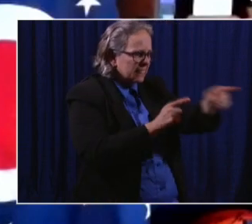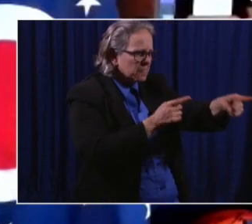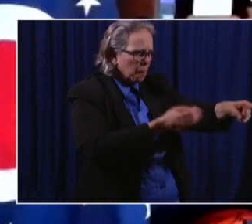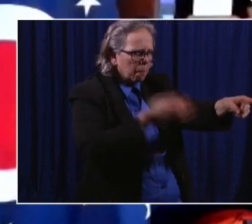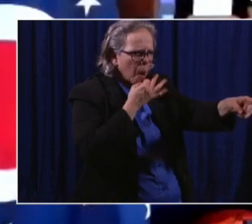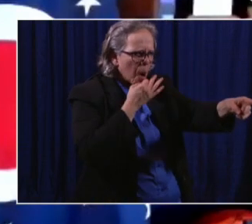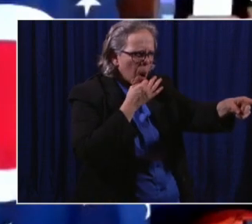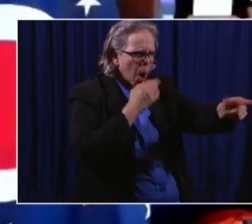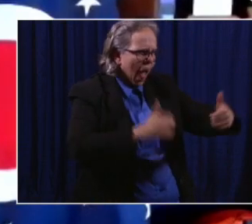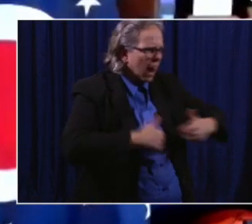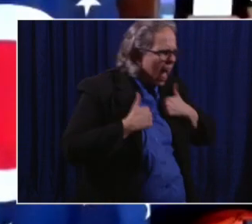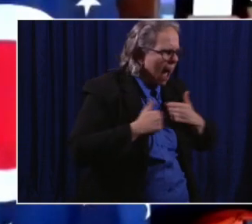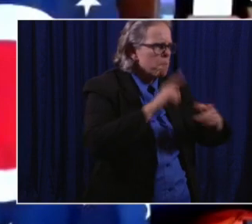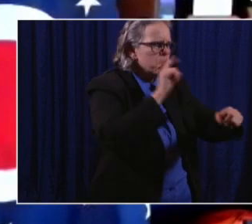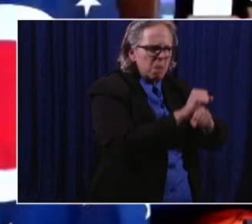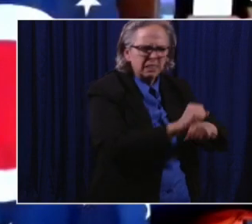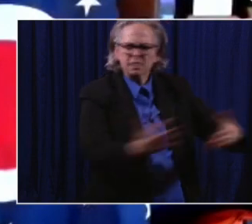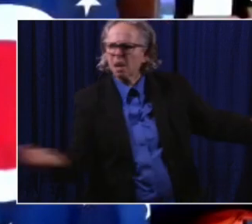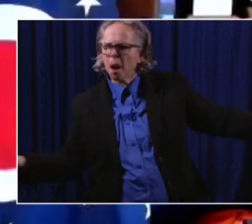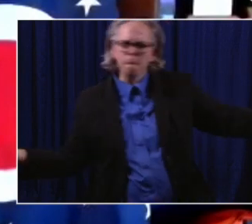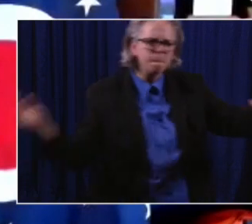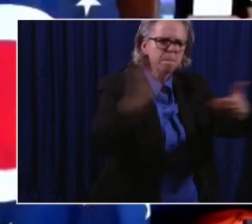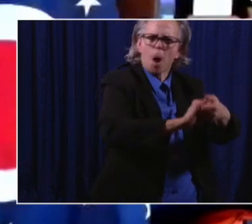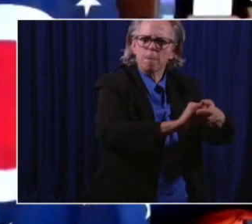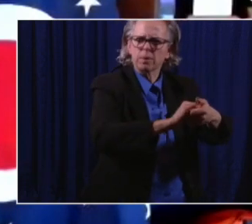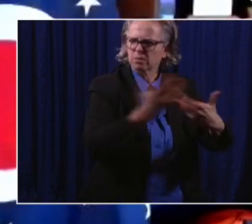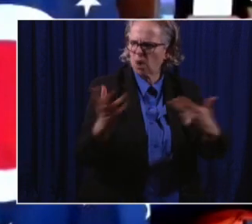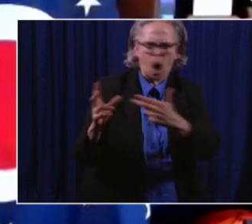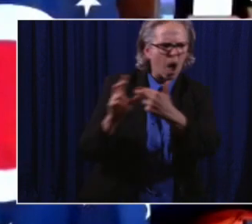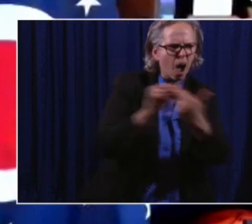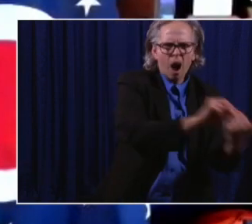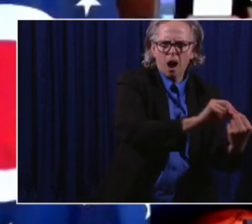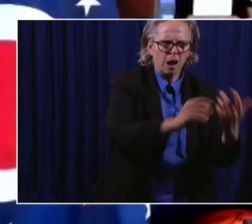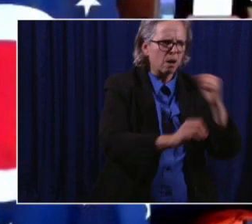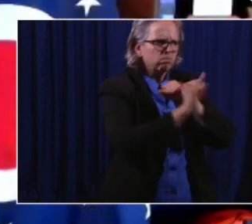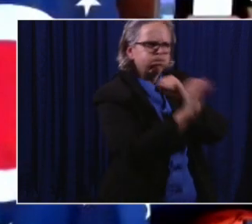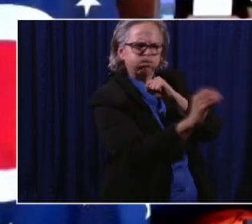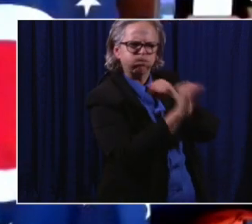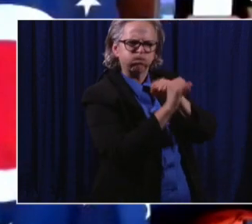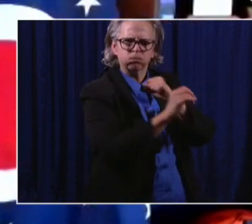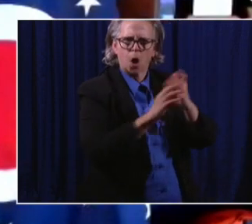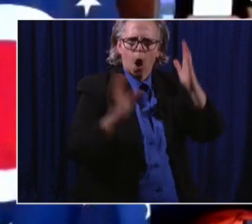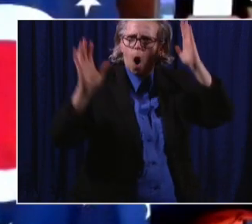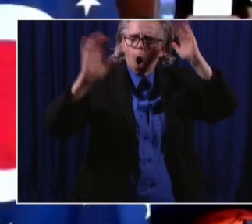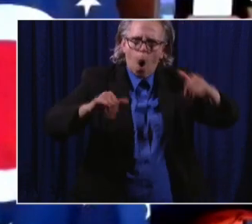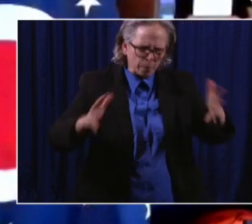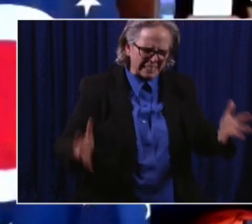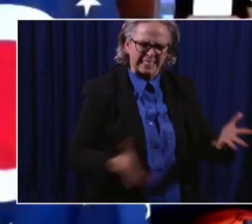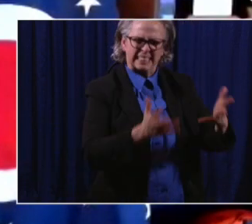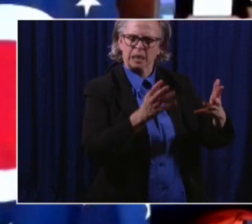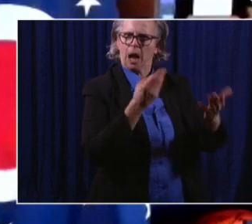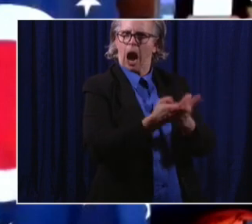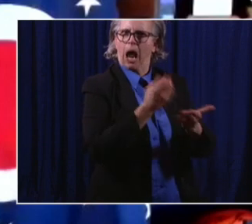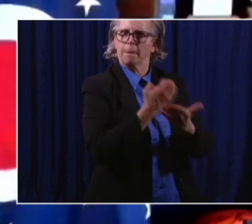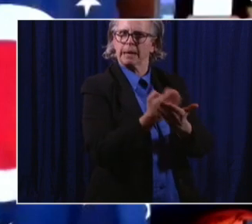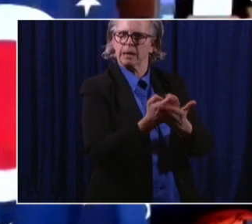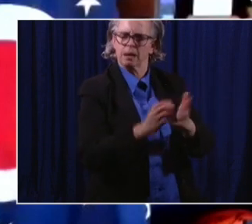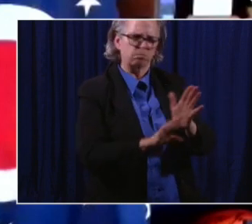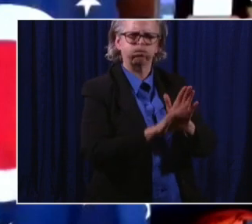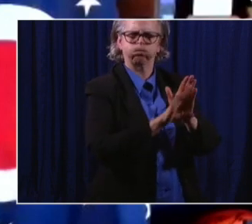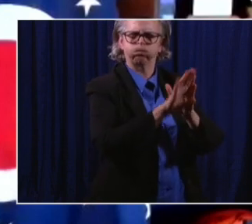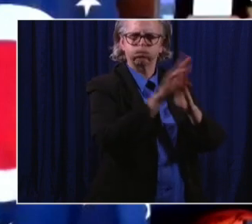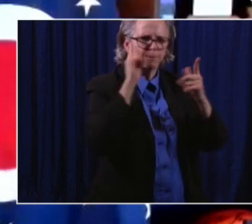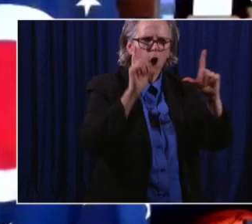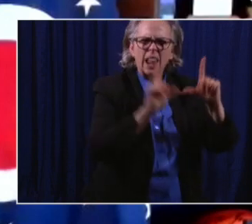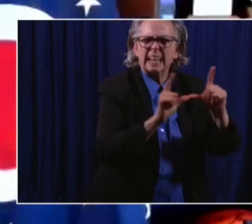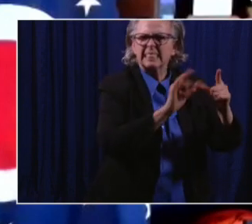businesses to commercialize this, and hopefully light a fire under our state's economy with the great talent and research